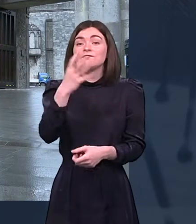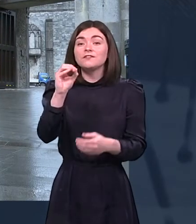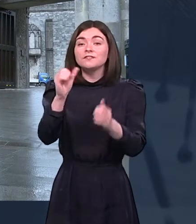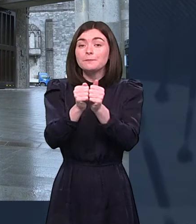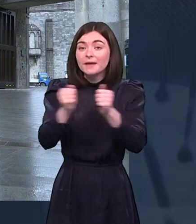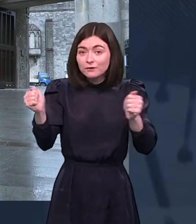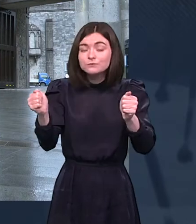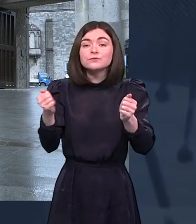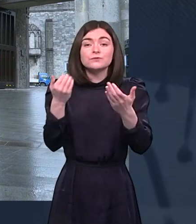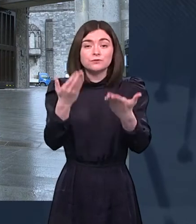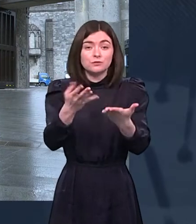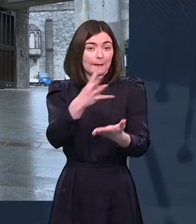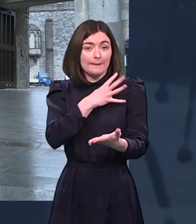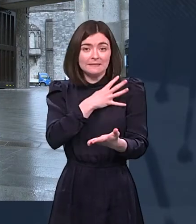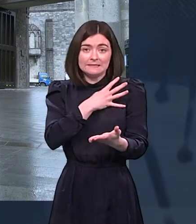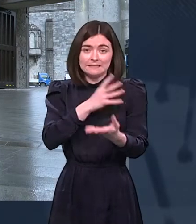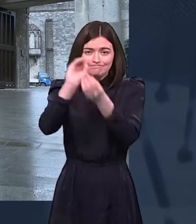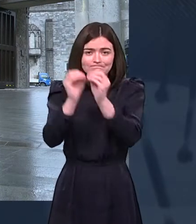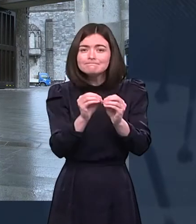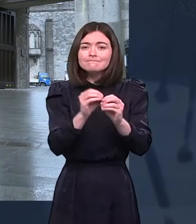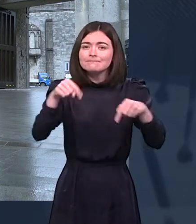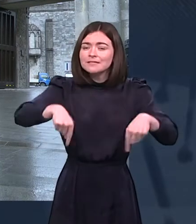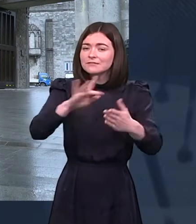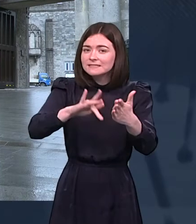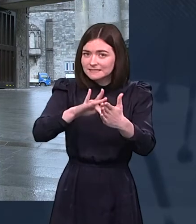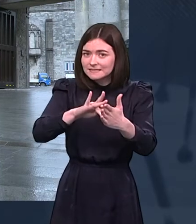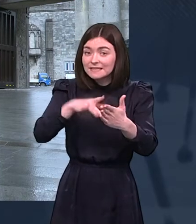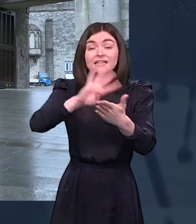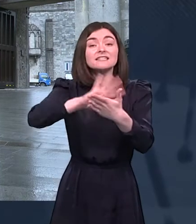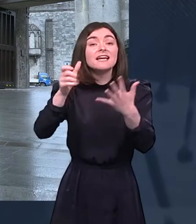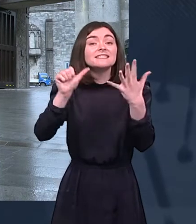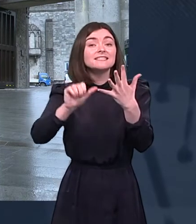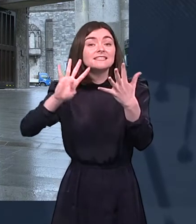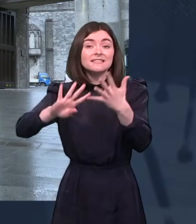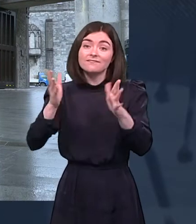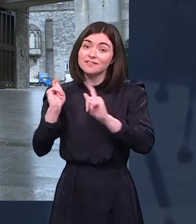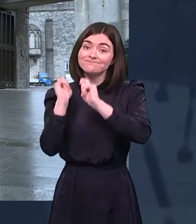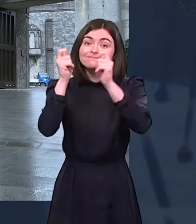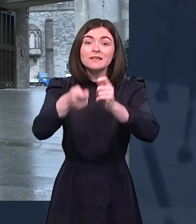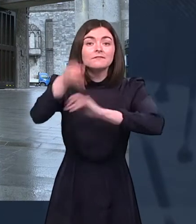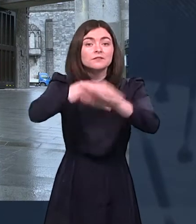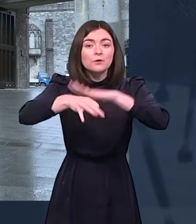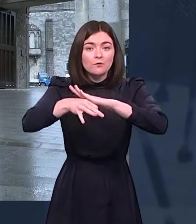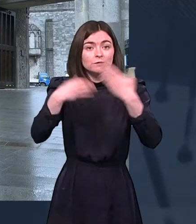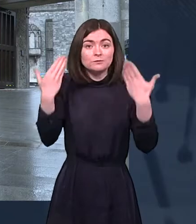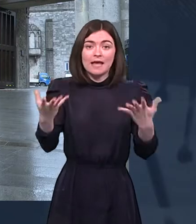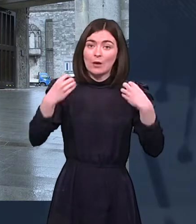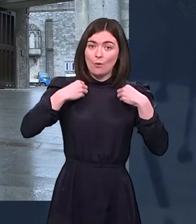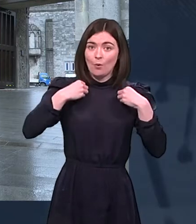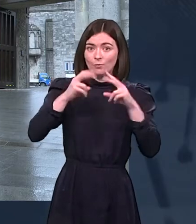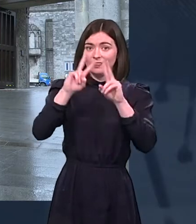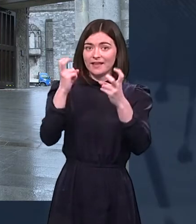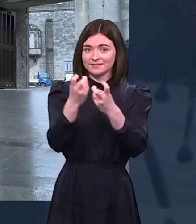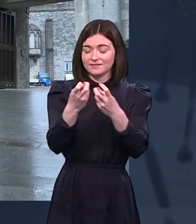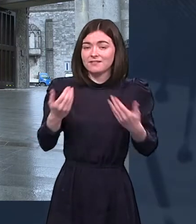to a restoration committee in the city. And in 1969, they handed it over to the state, who still remain in ownership to this